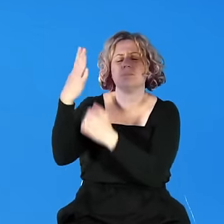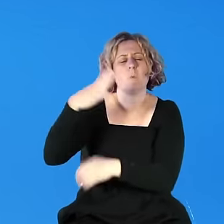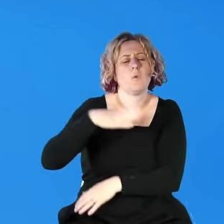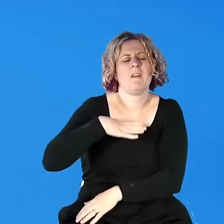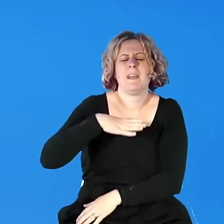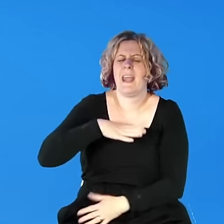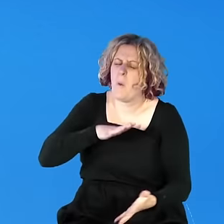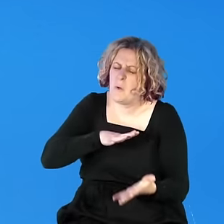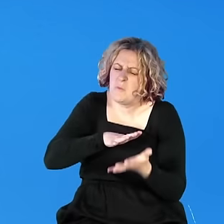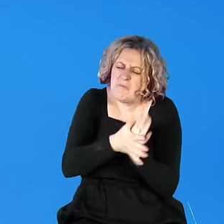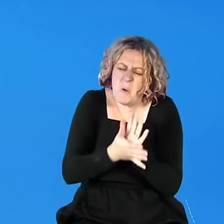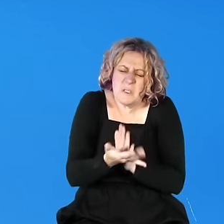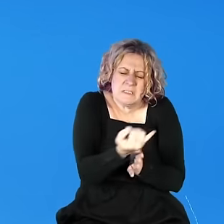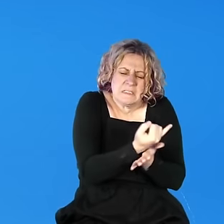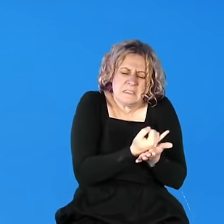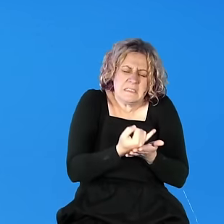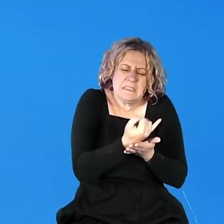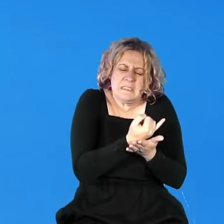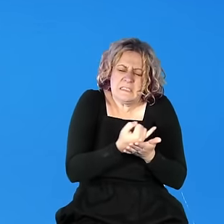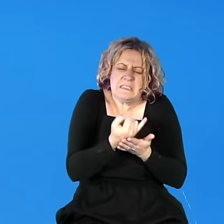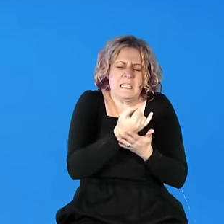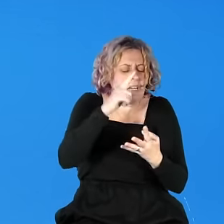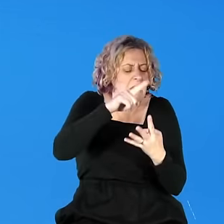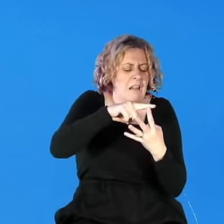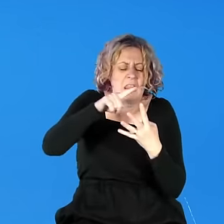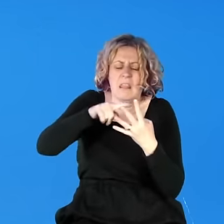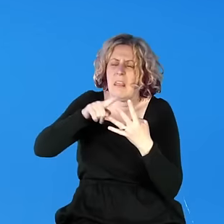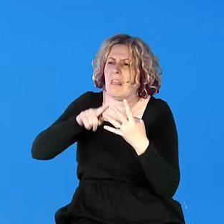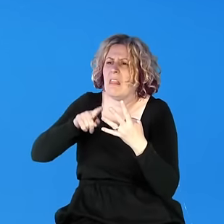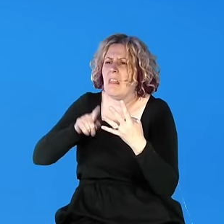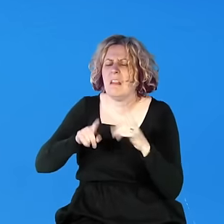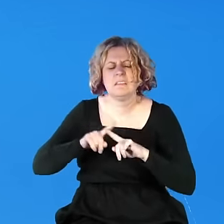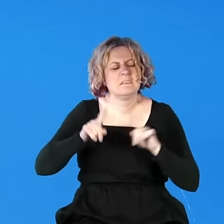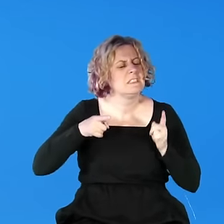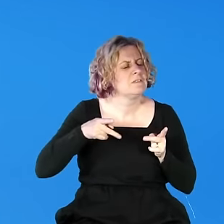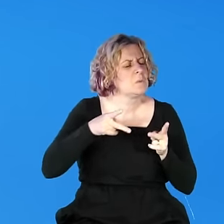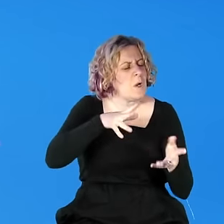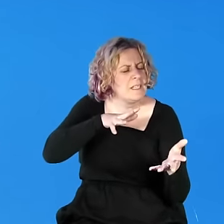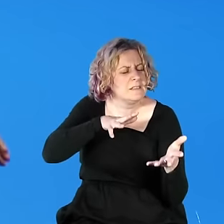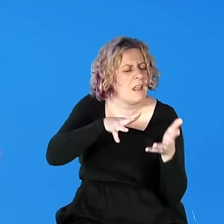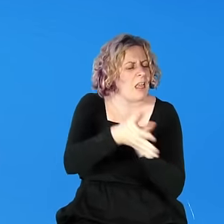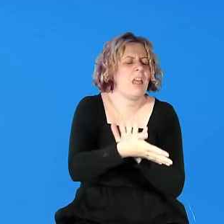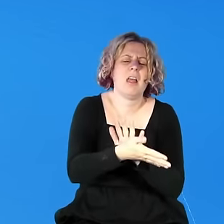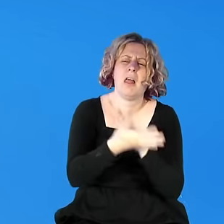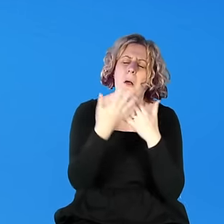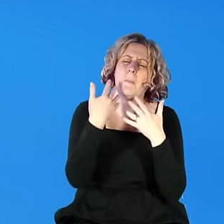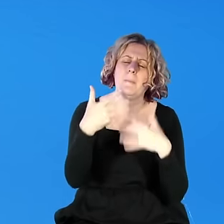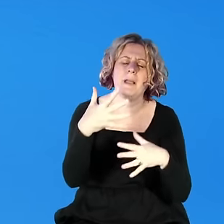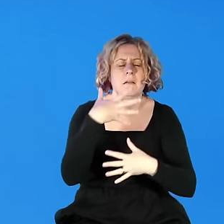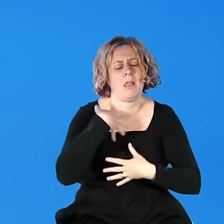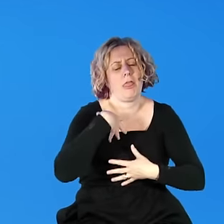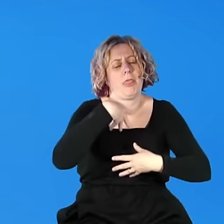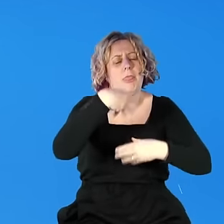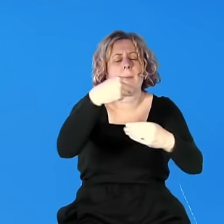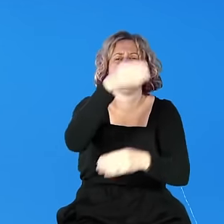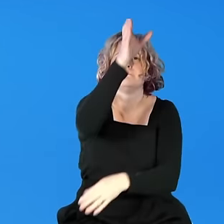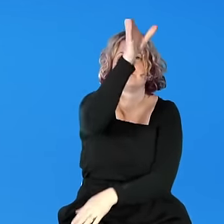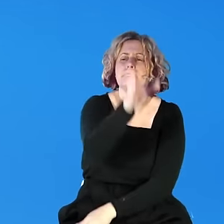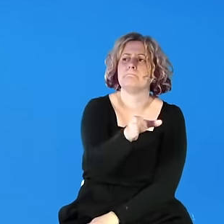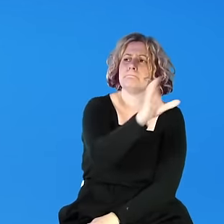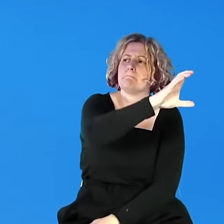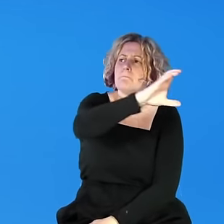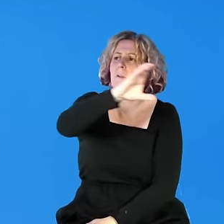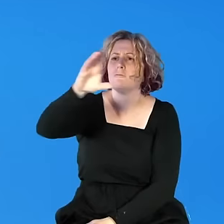ways. Thank you that Jesus has carried our brokenness in his body on the tree. Thank you that he has dealt with